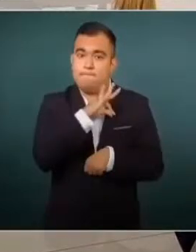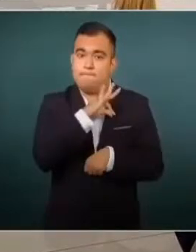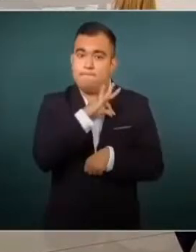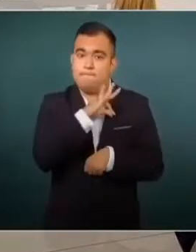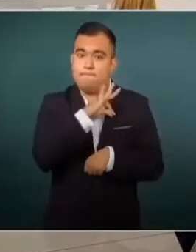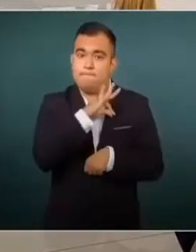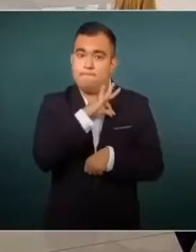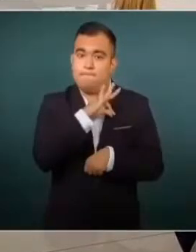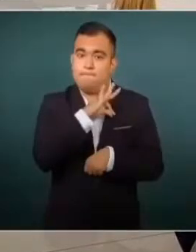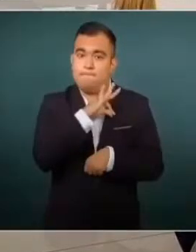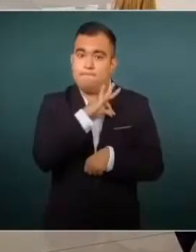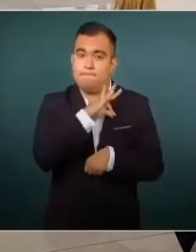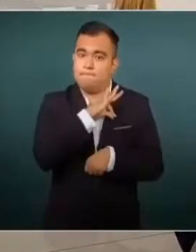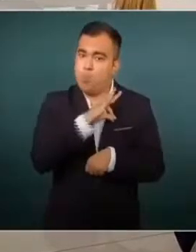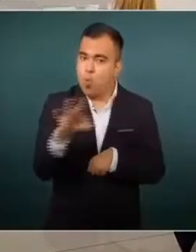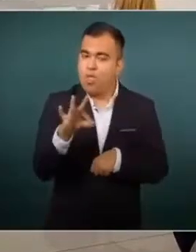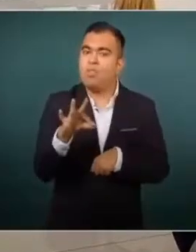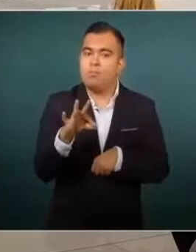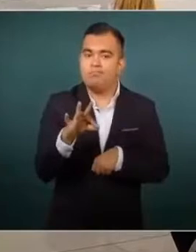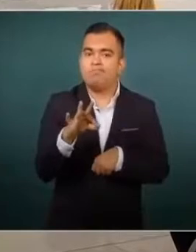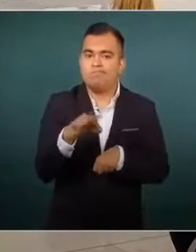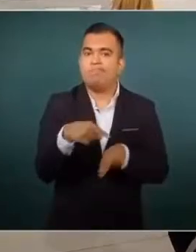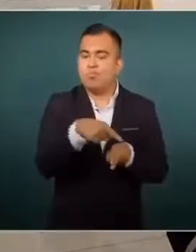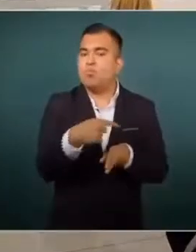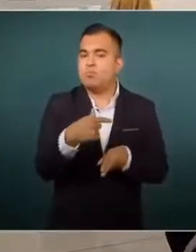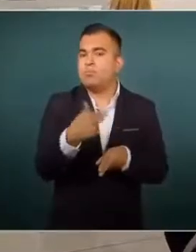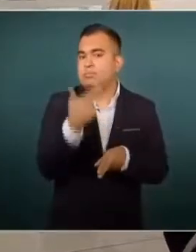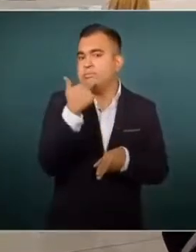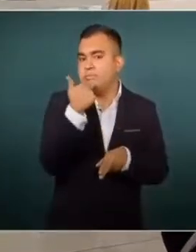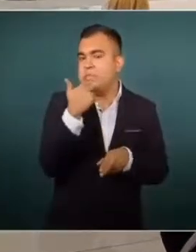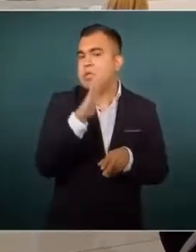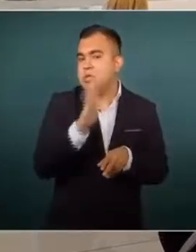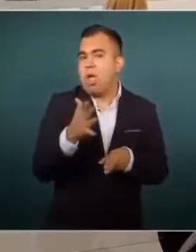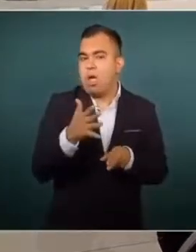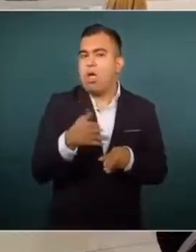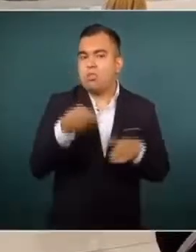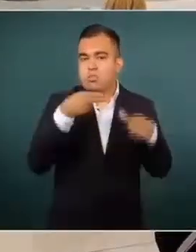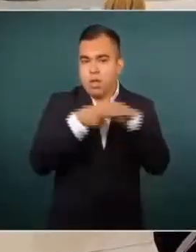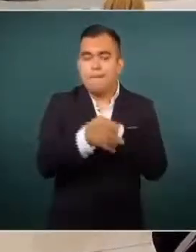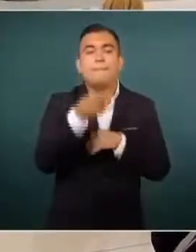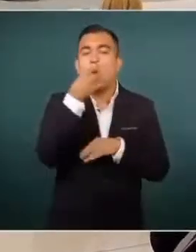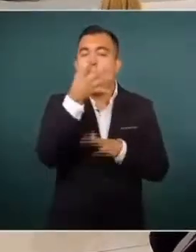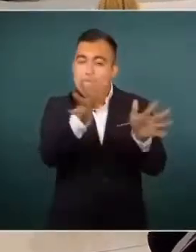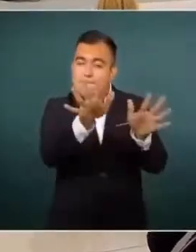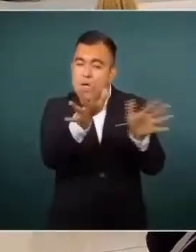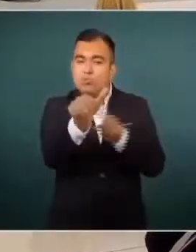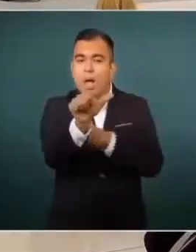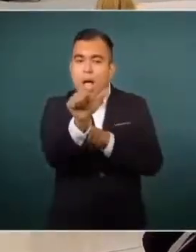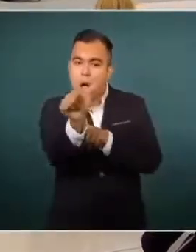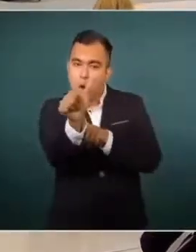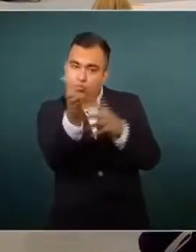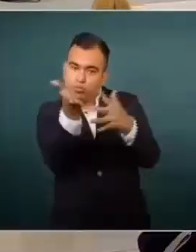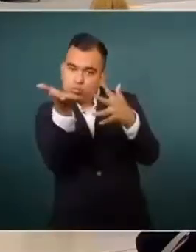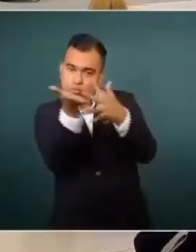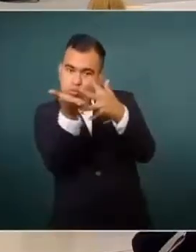possibility they have for the operations. Del tren, pero For me that dicen que a train. mediados de agosto.